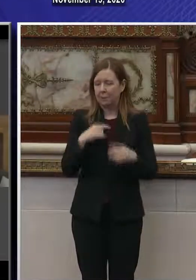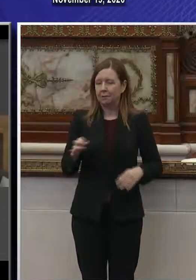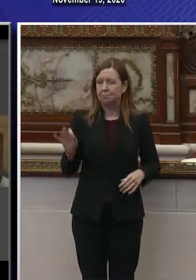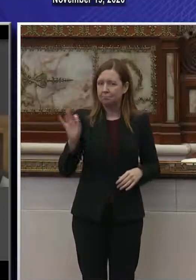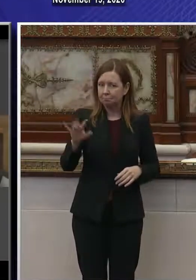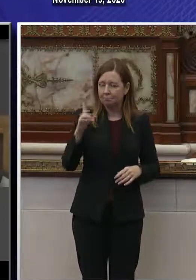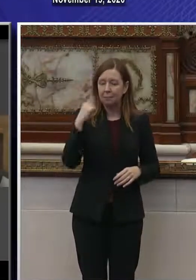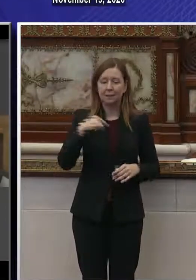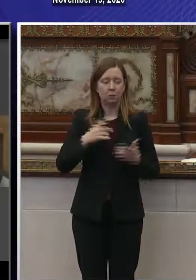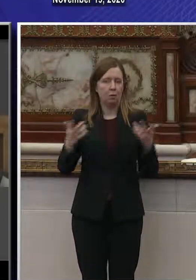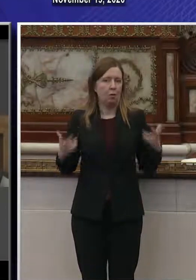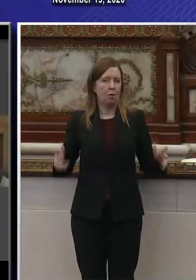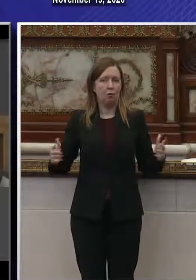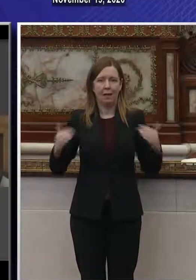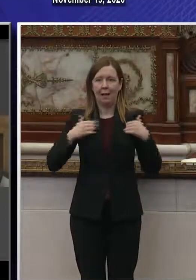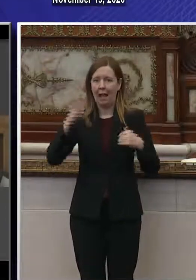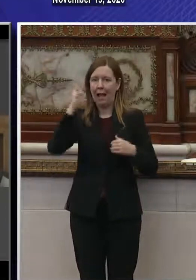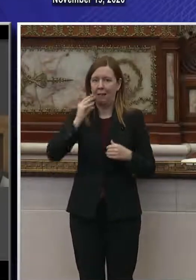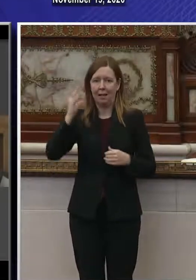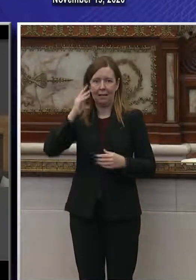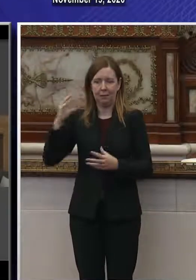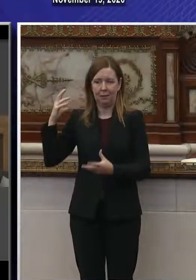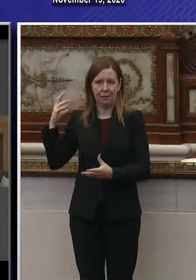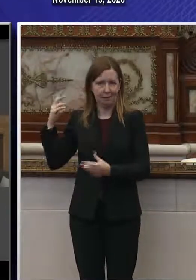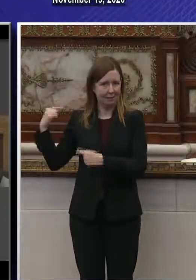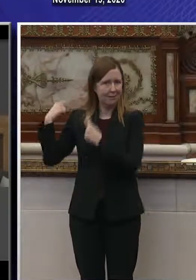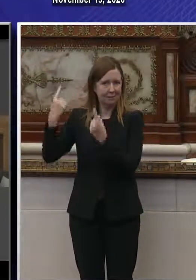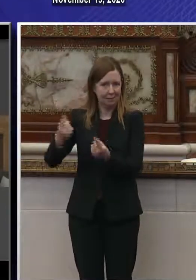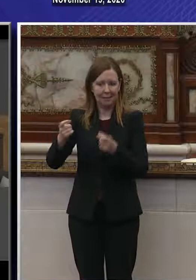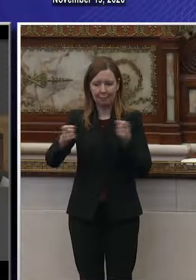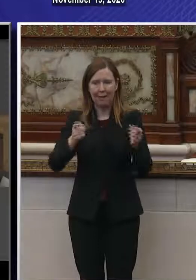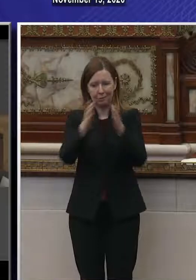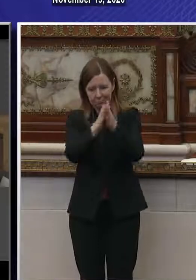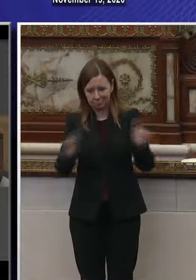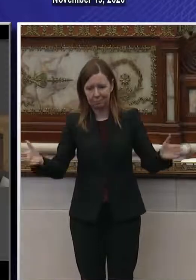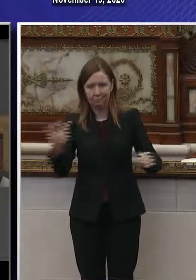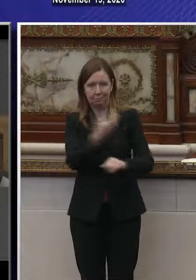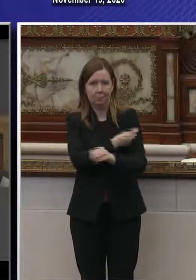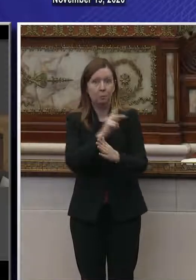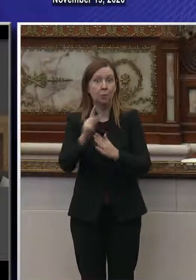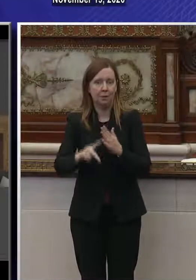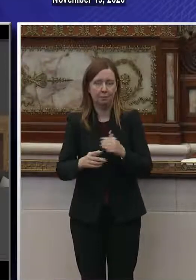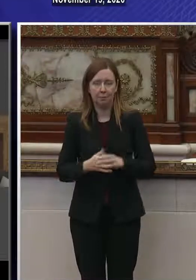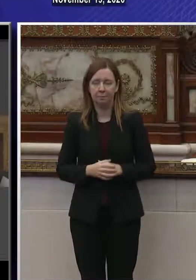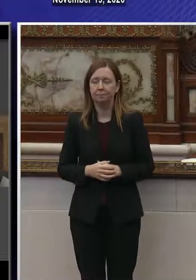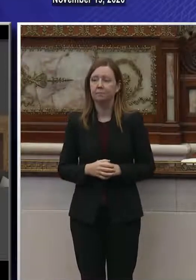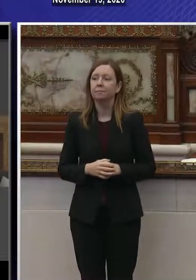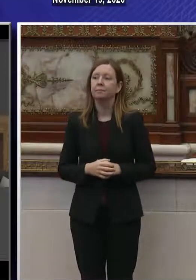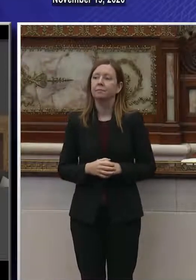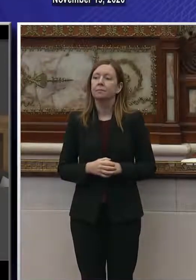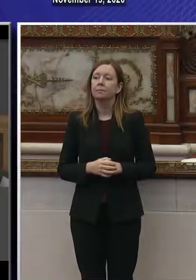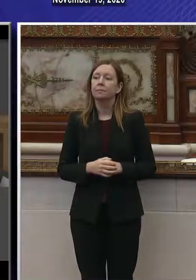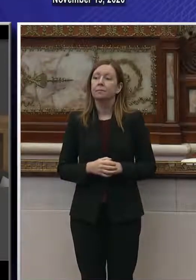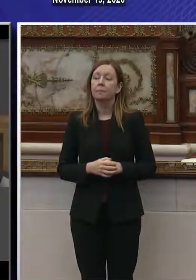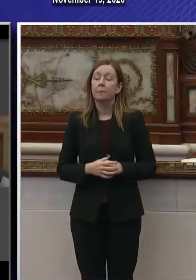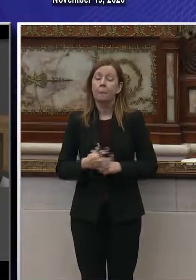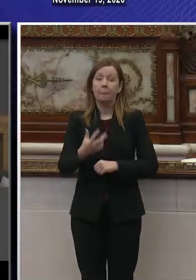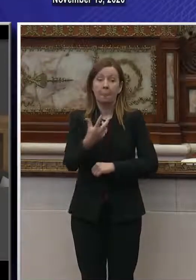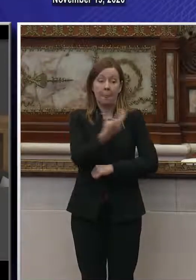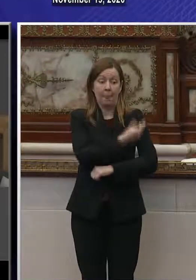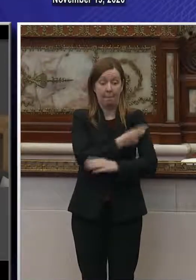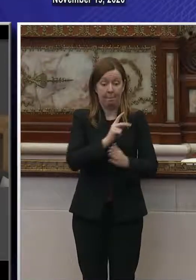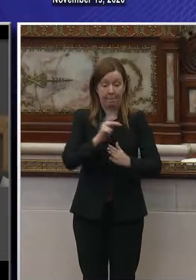already have experience in managing large-scale immunization programs. The immunization program